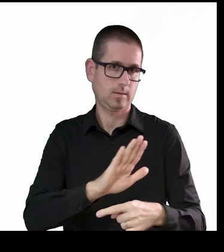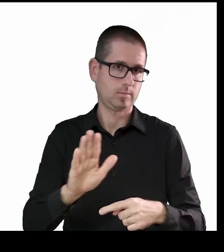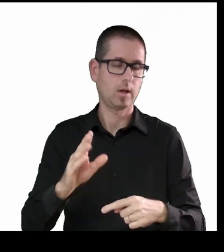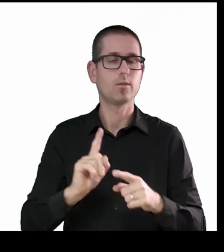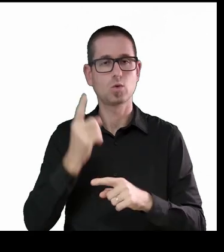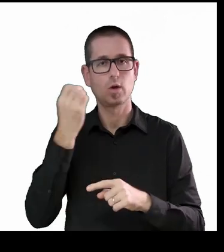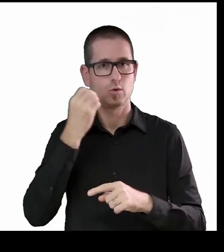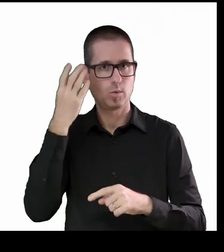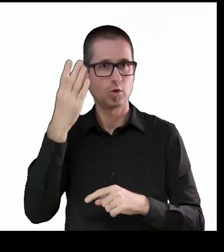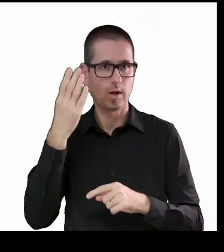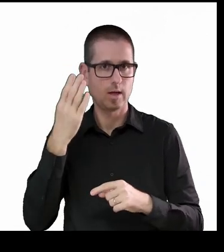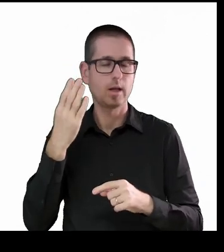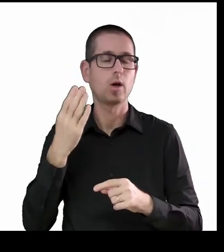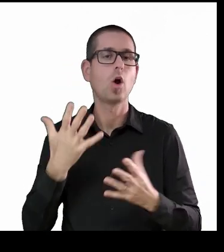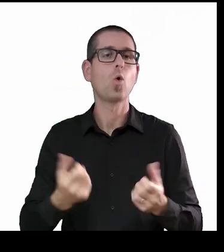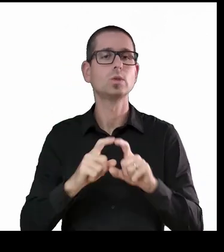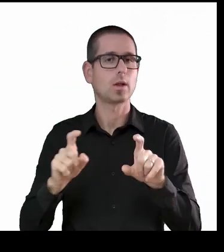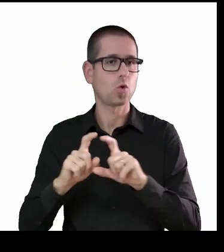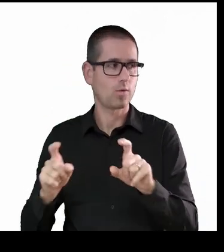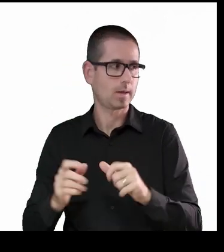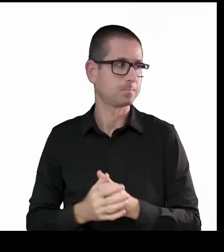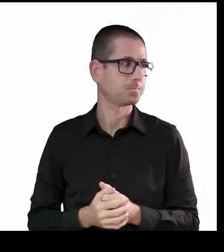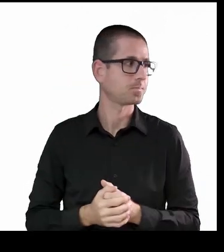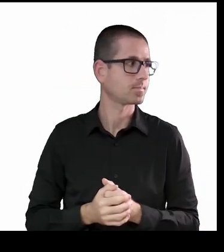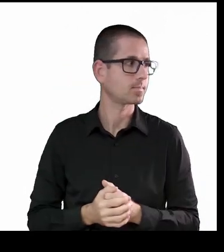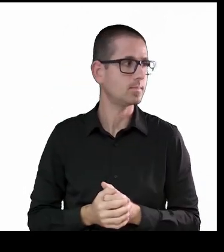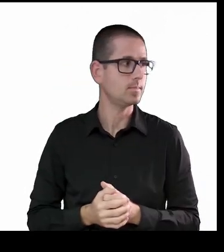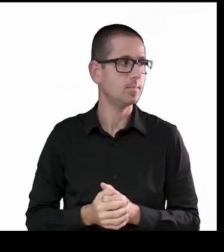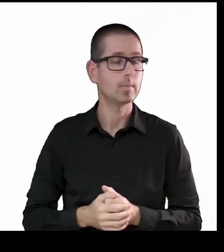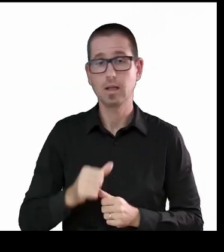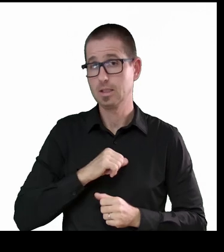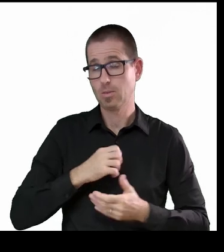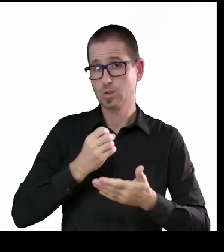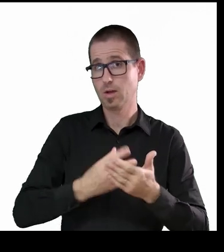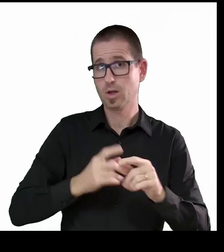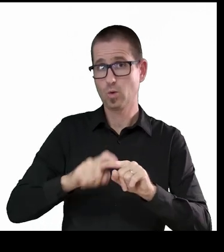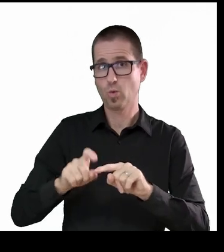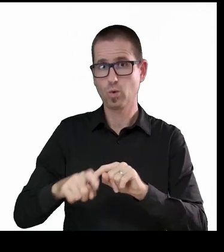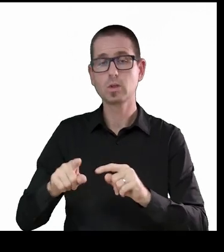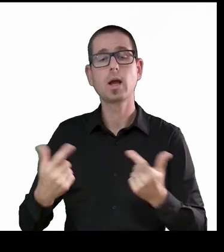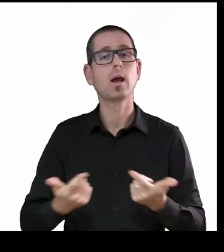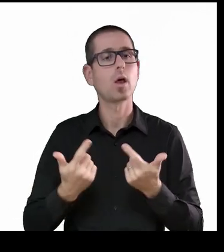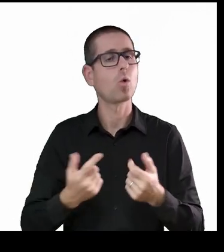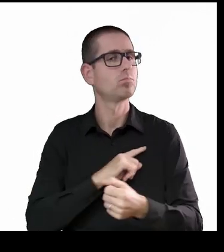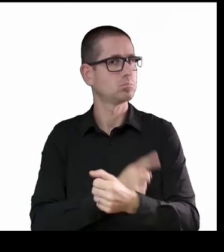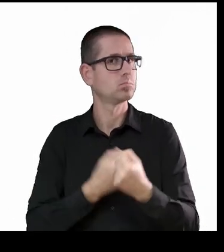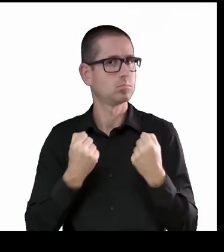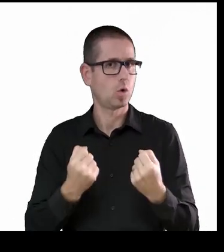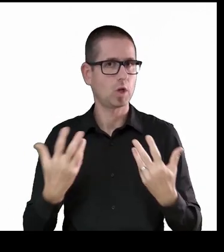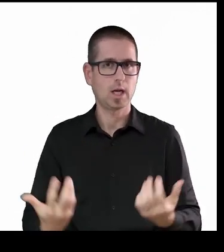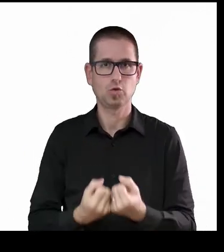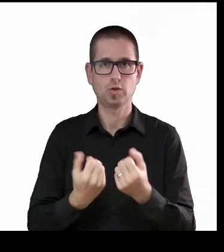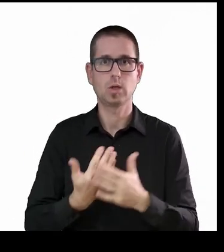educational institutions. So, as a conclusion, self-evaluation tool could be a powerful solution